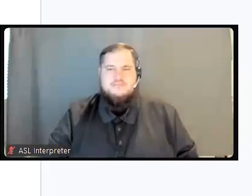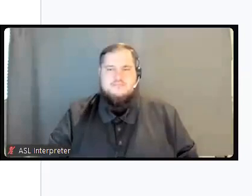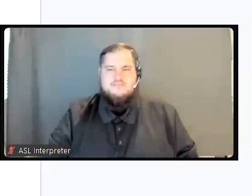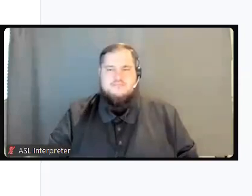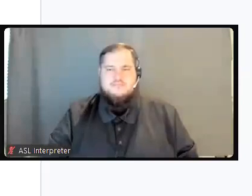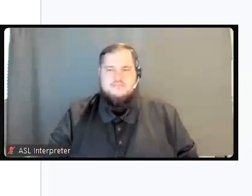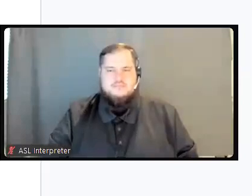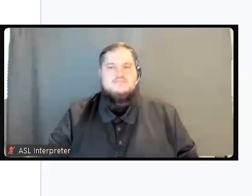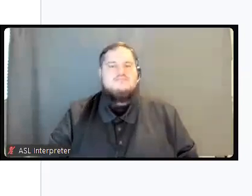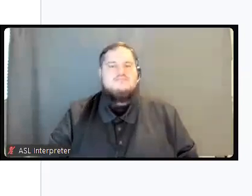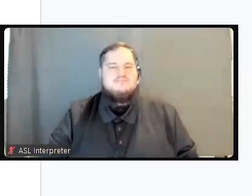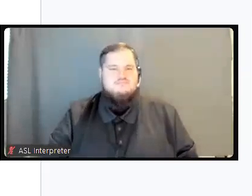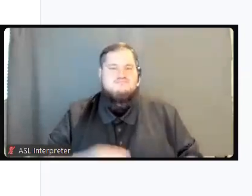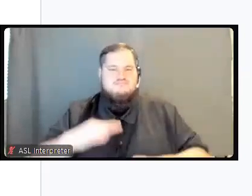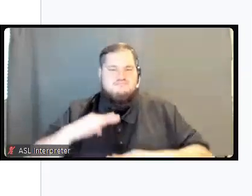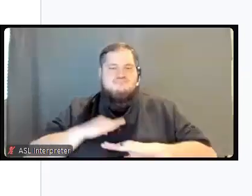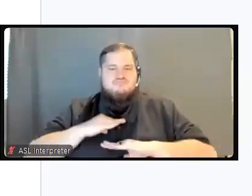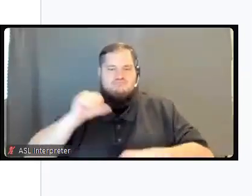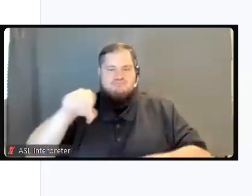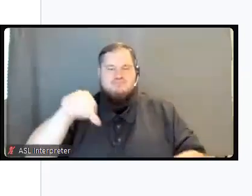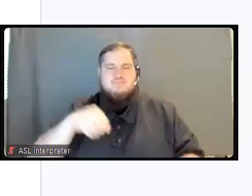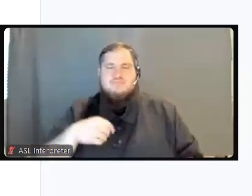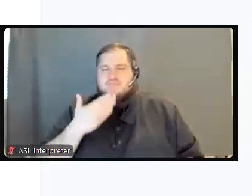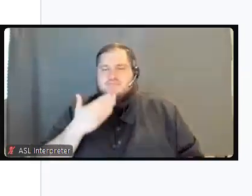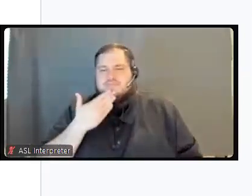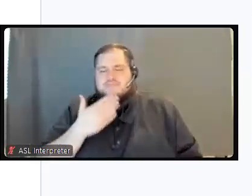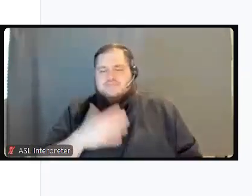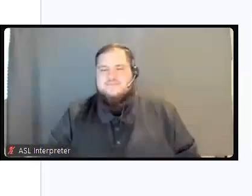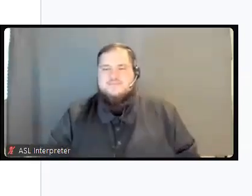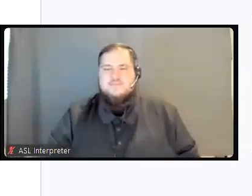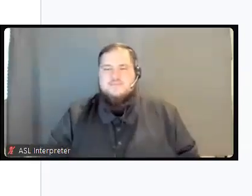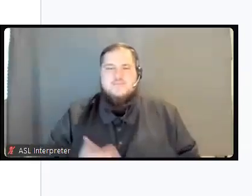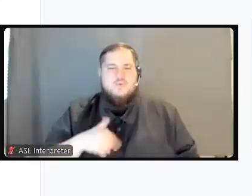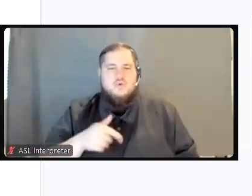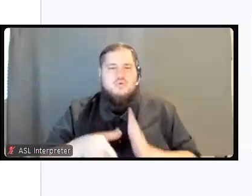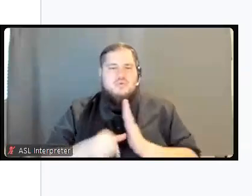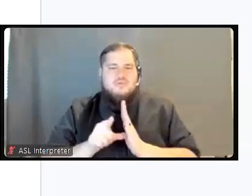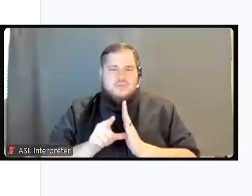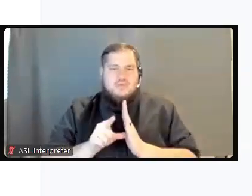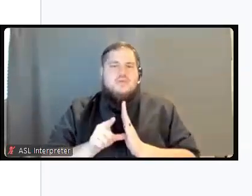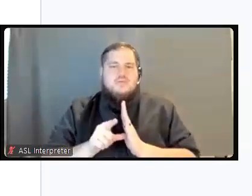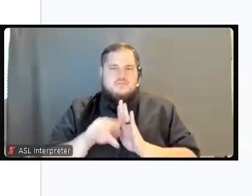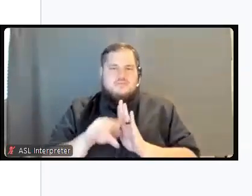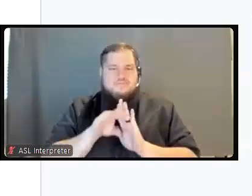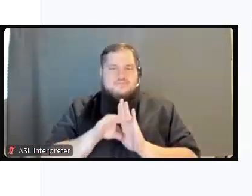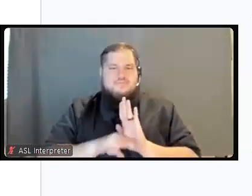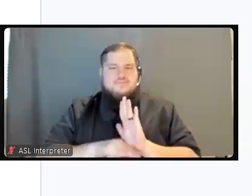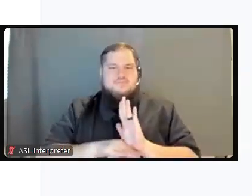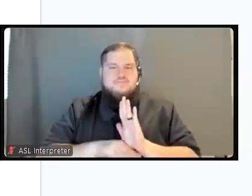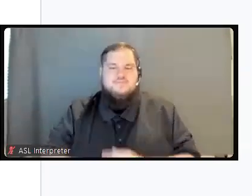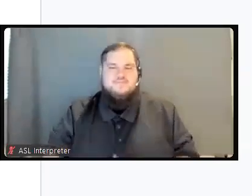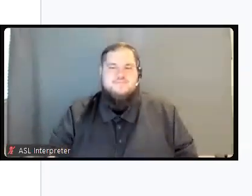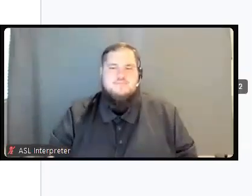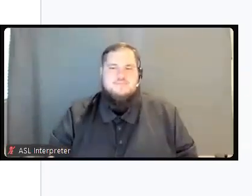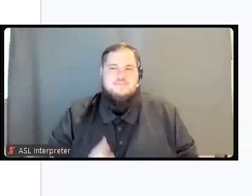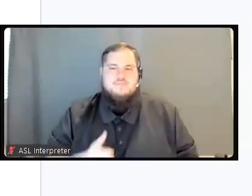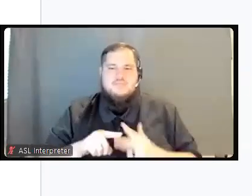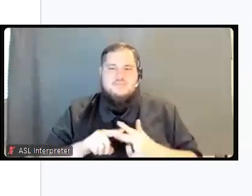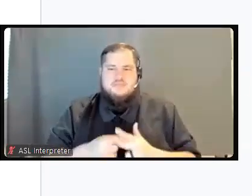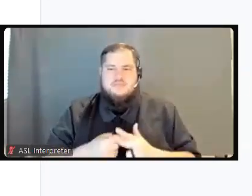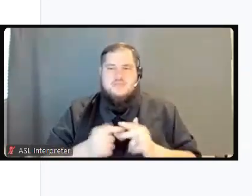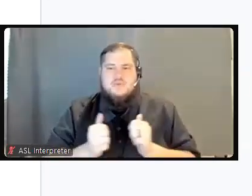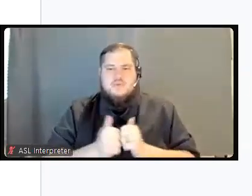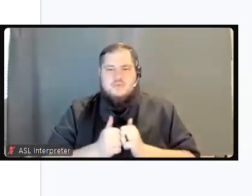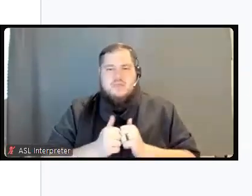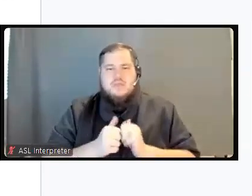We do have quorum. Okay, thank you so much. I appreciate that. We'll just do a review of the event agenda. We'll start with a